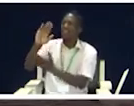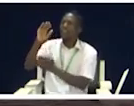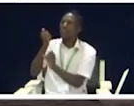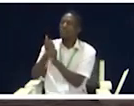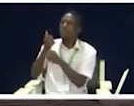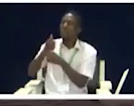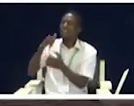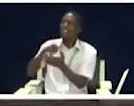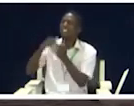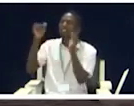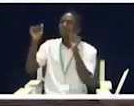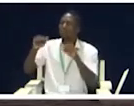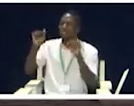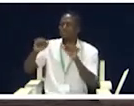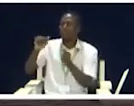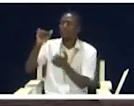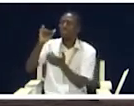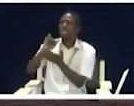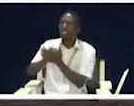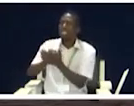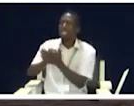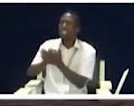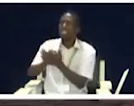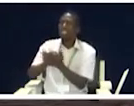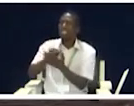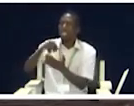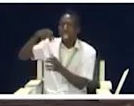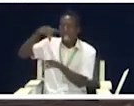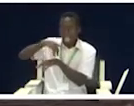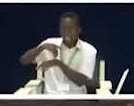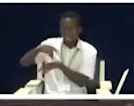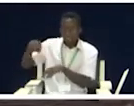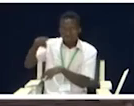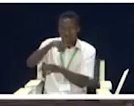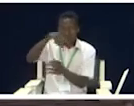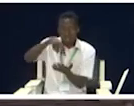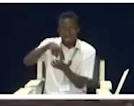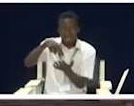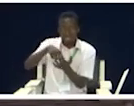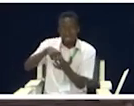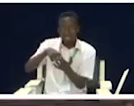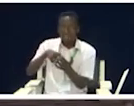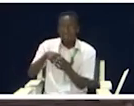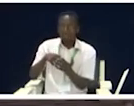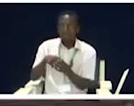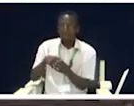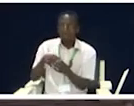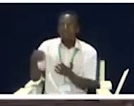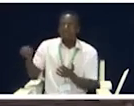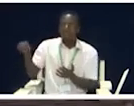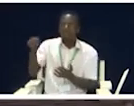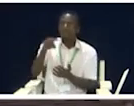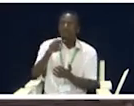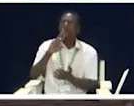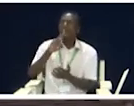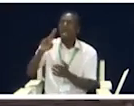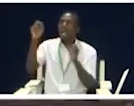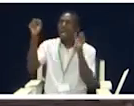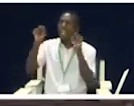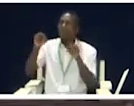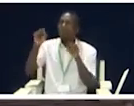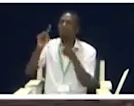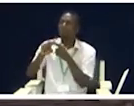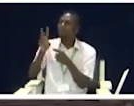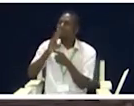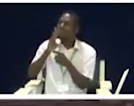possible that from the very earth you're standing upon today, mist was able to come out and it was able to water the face of the